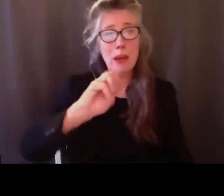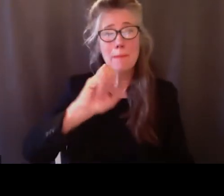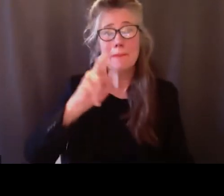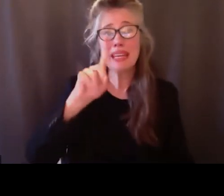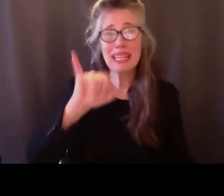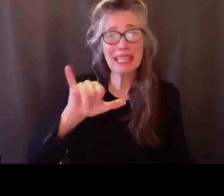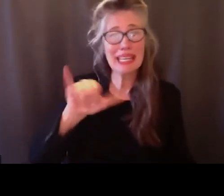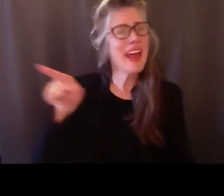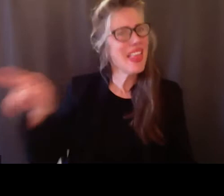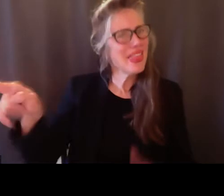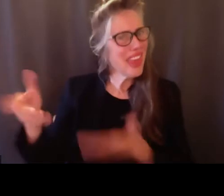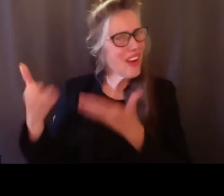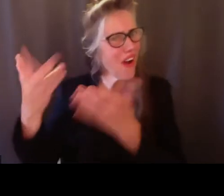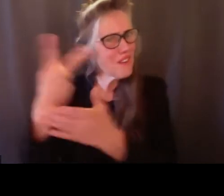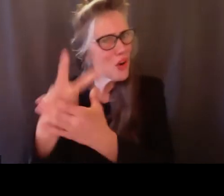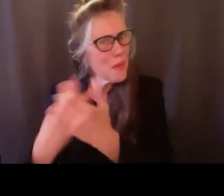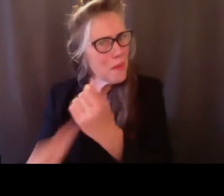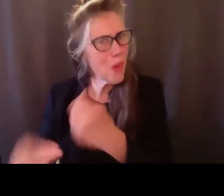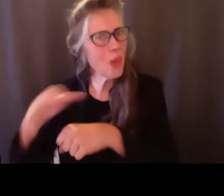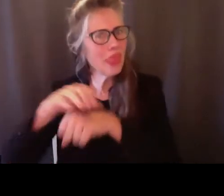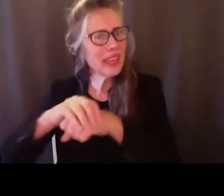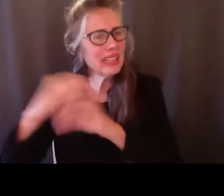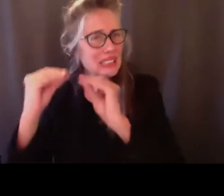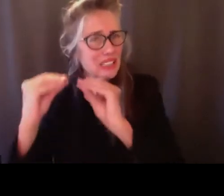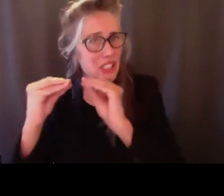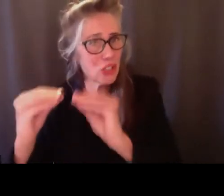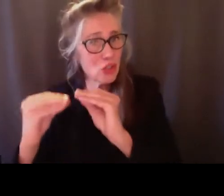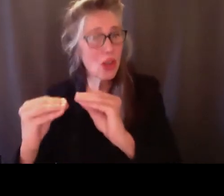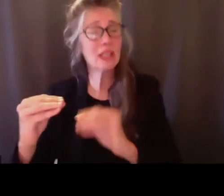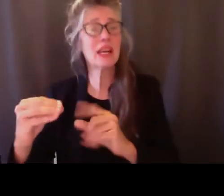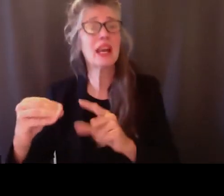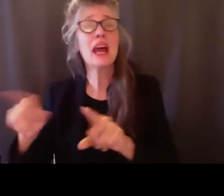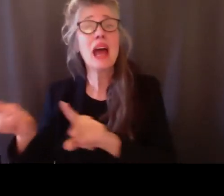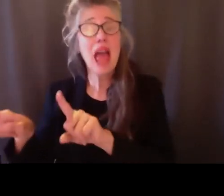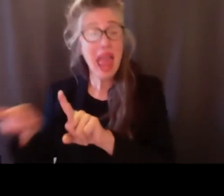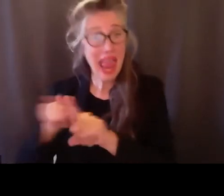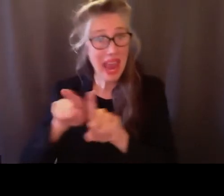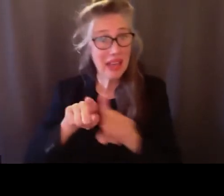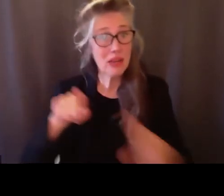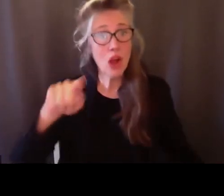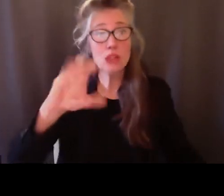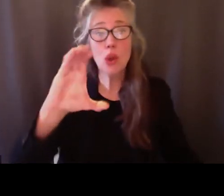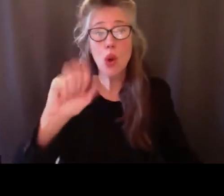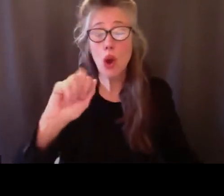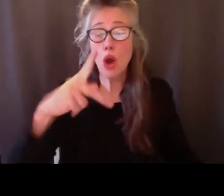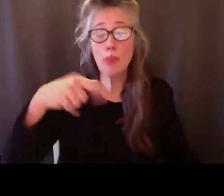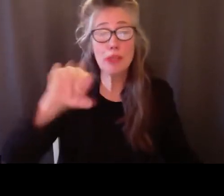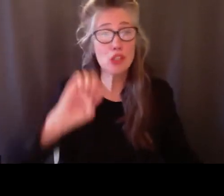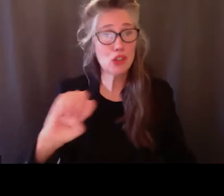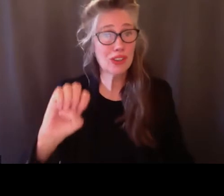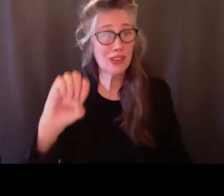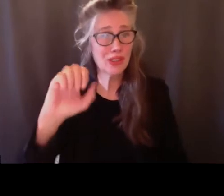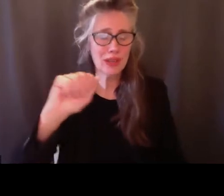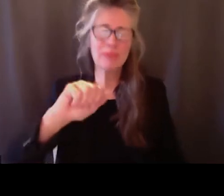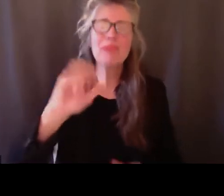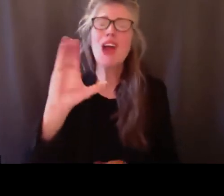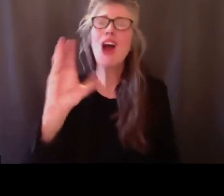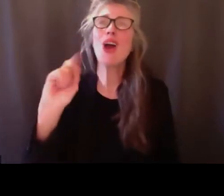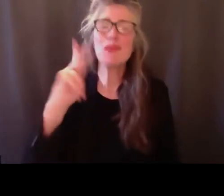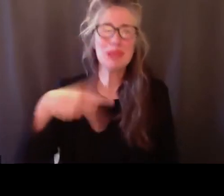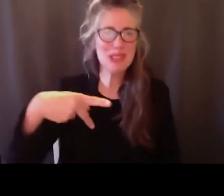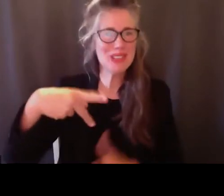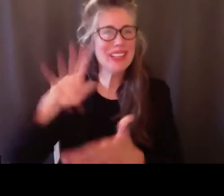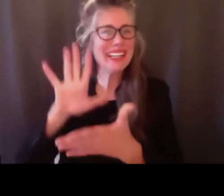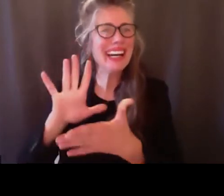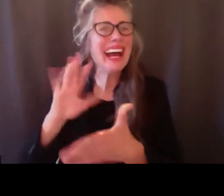instruction and DLI. Closer to home, Canalino Elementary School in Carpinteria also offers both a choice of English